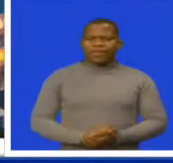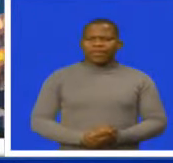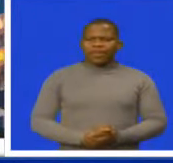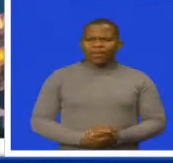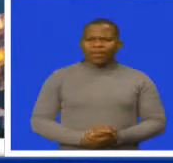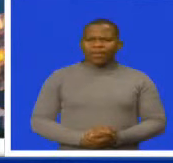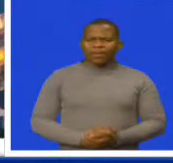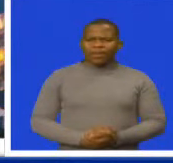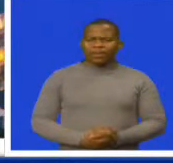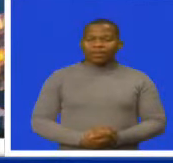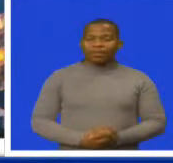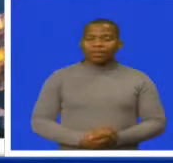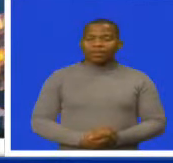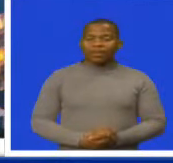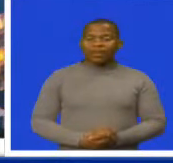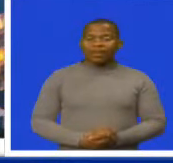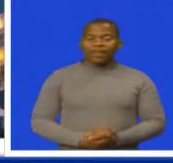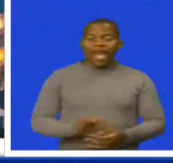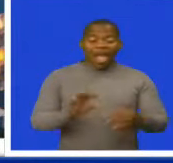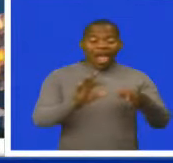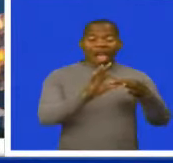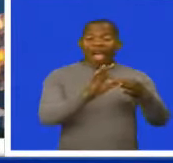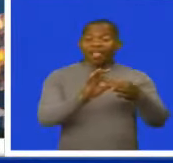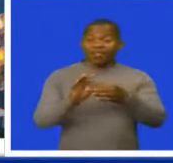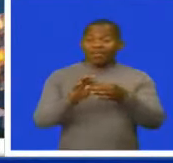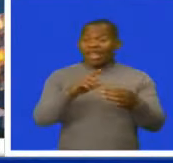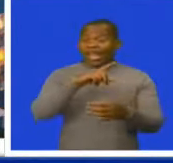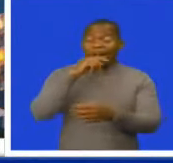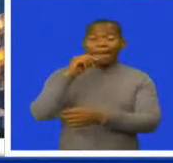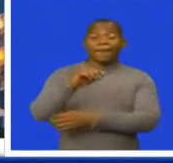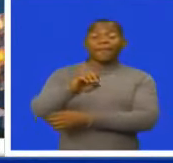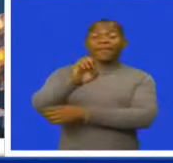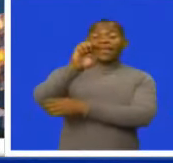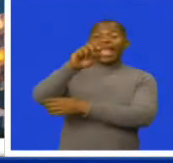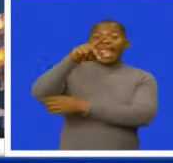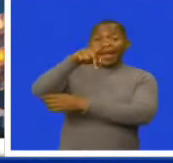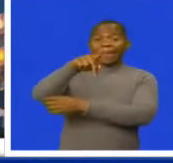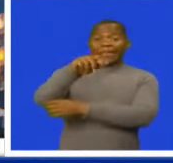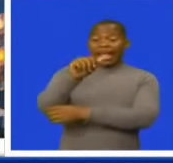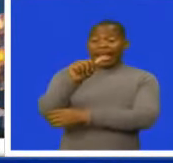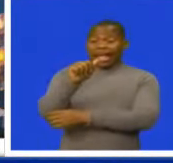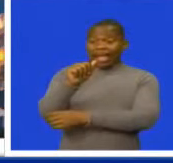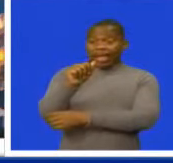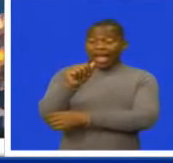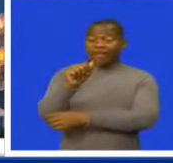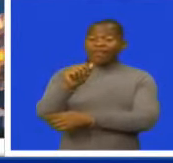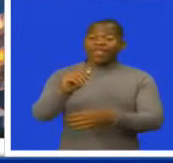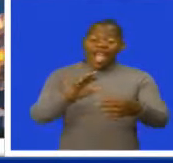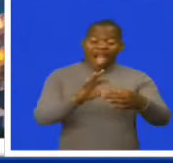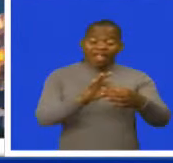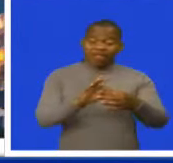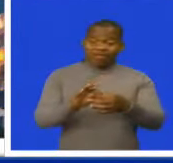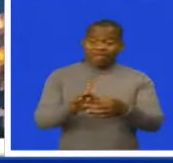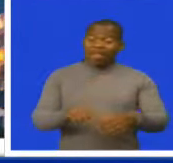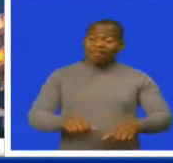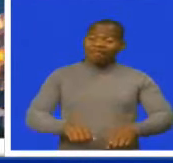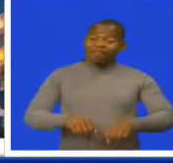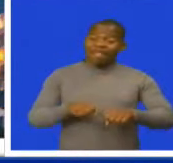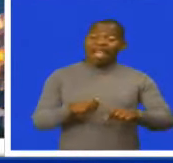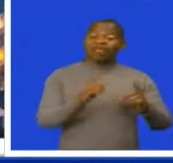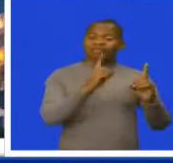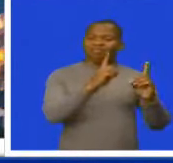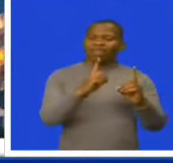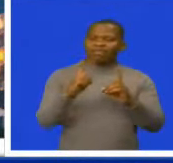Mengameli wenhlangano yabothishela nhloko kuleli welcome Mhlanga uthi ke indzaba yesifo seHIV indzaba lebakhungethe